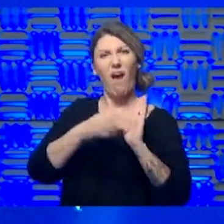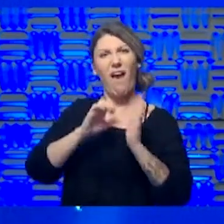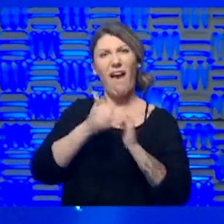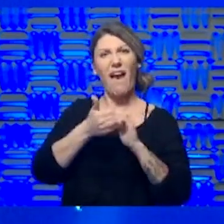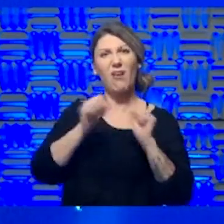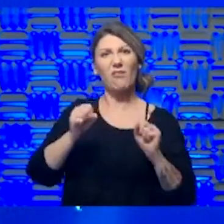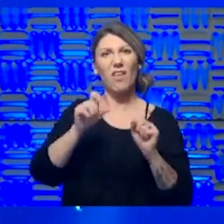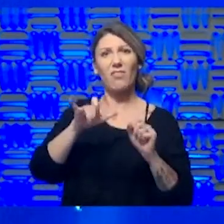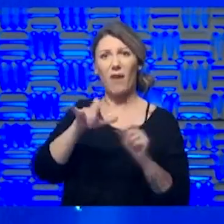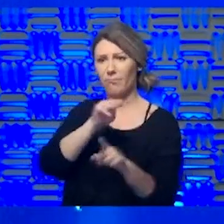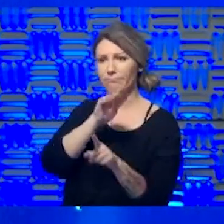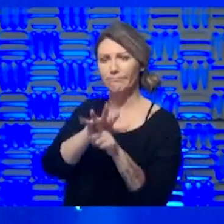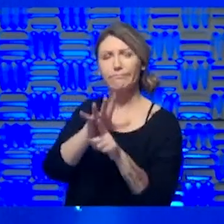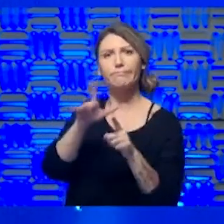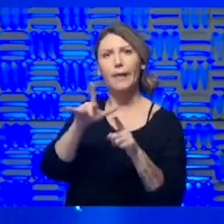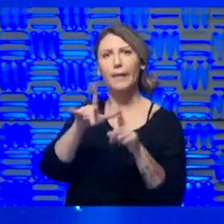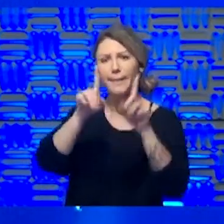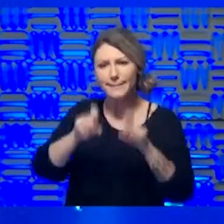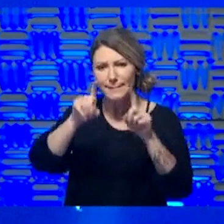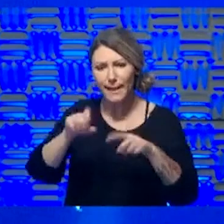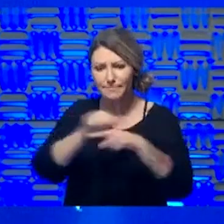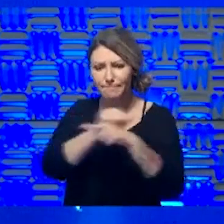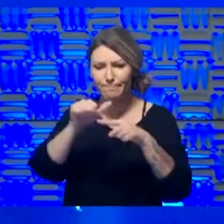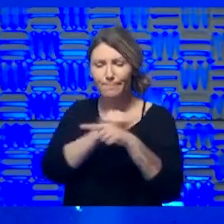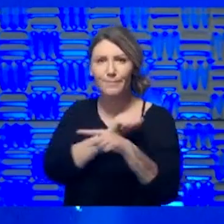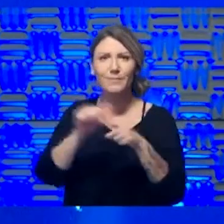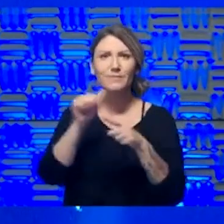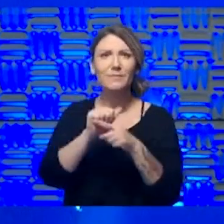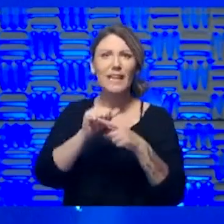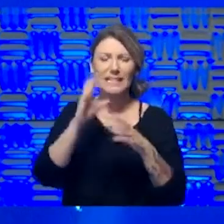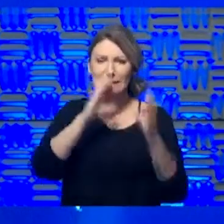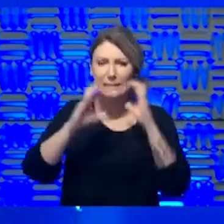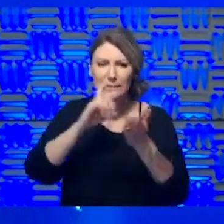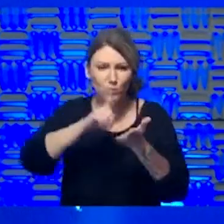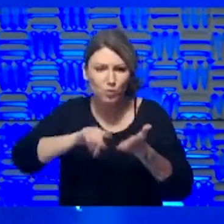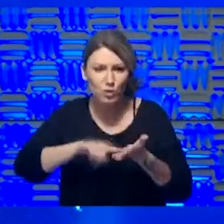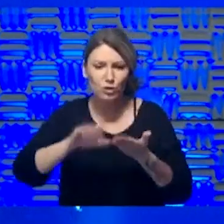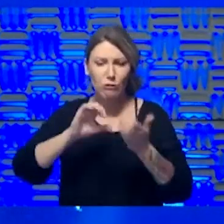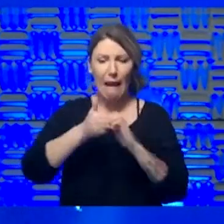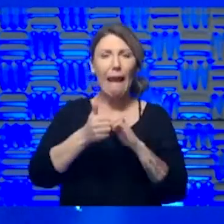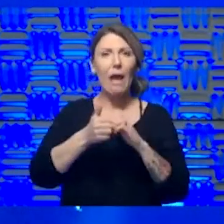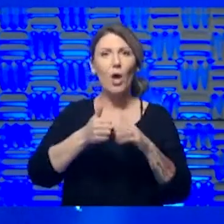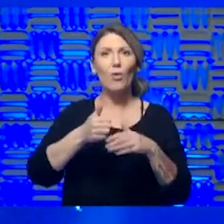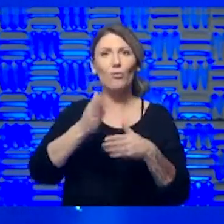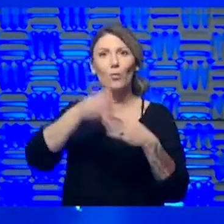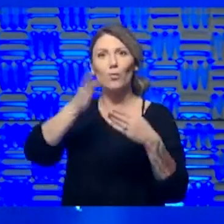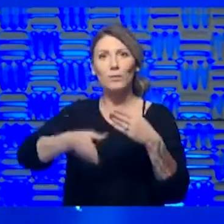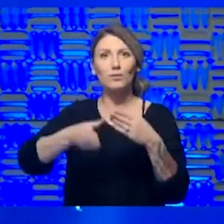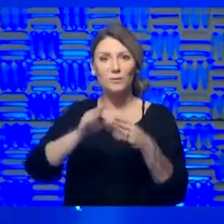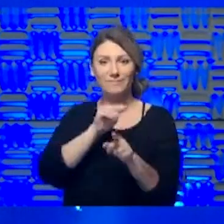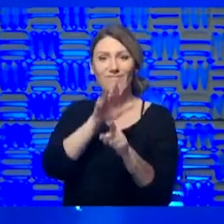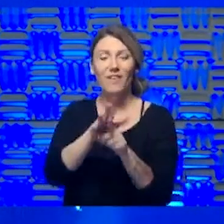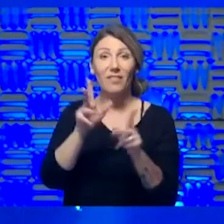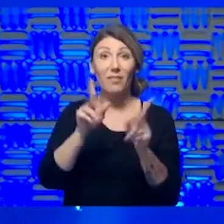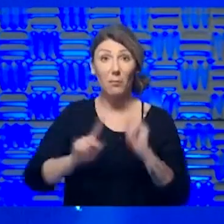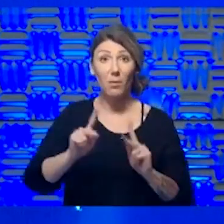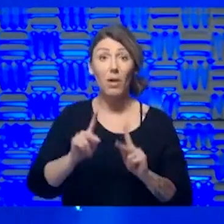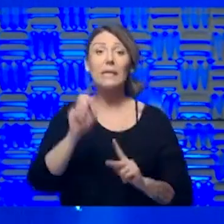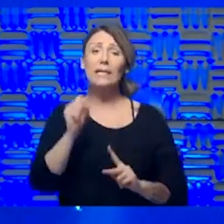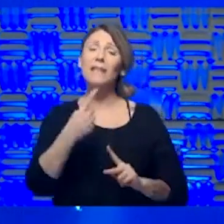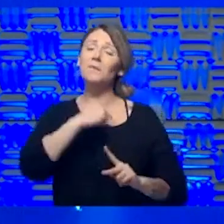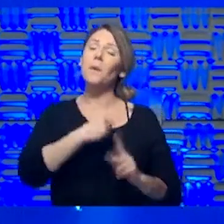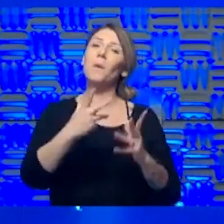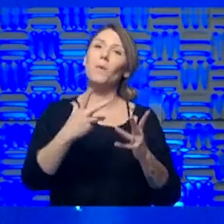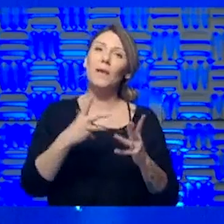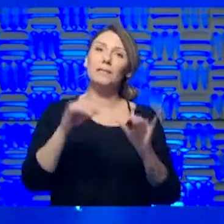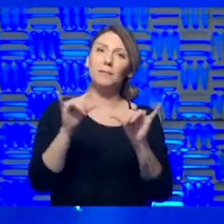get more tests, and then look and see how those results predict how people do in the response. So the answer is yes, we want to measure antibodies once we